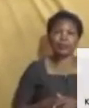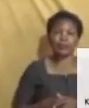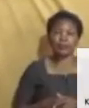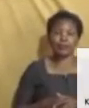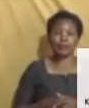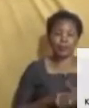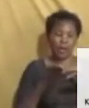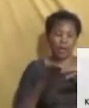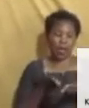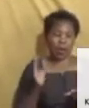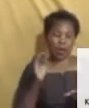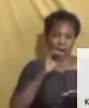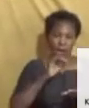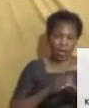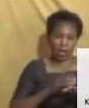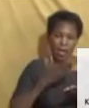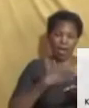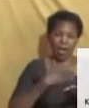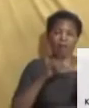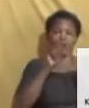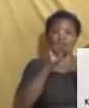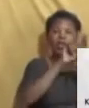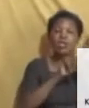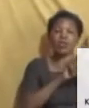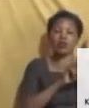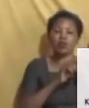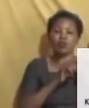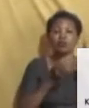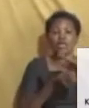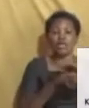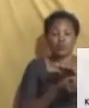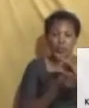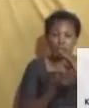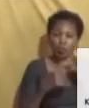Here follows the legal definition of those two words.